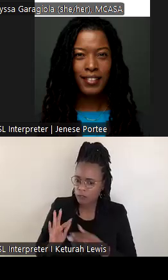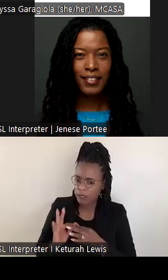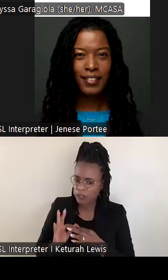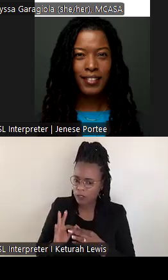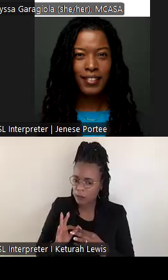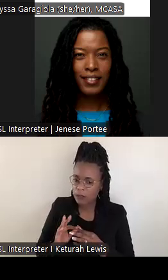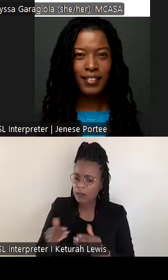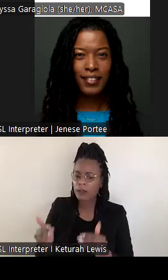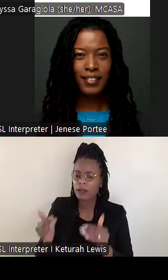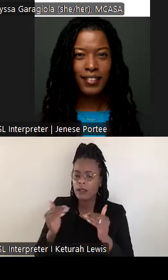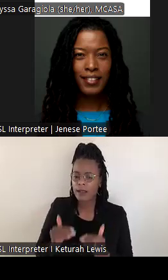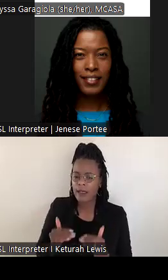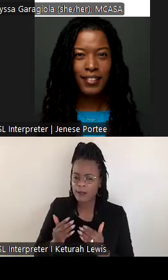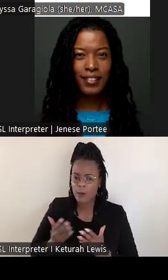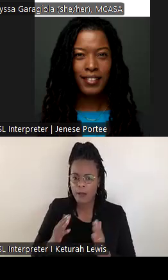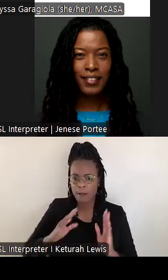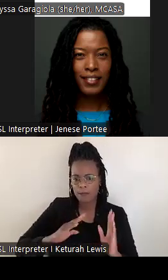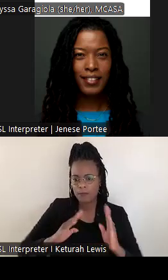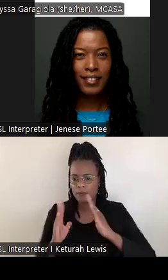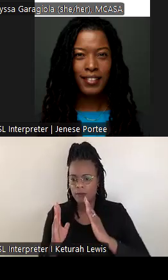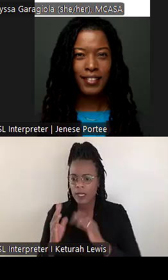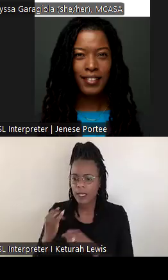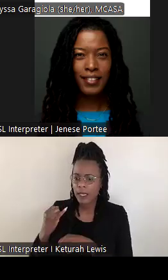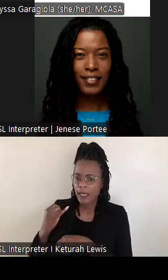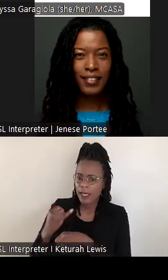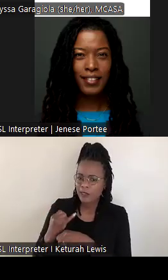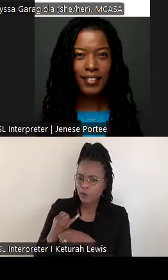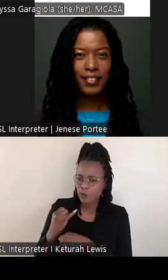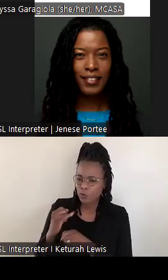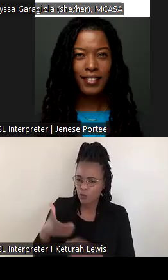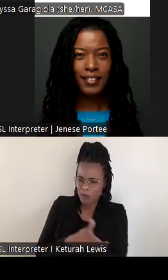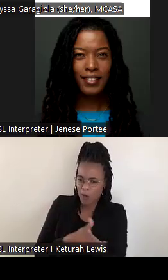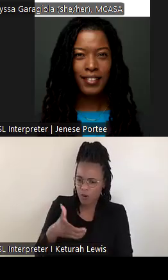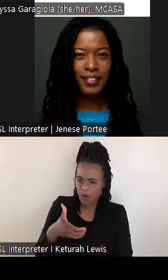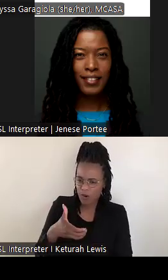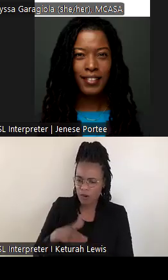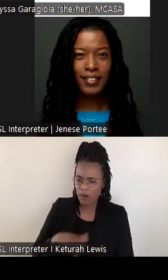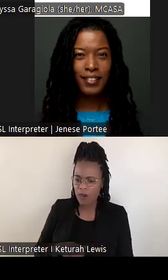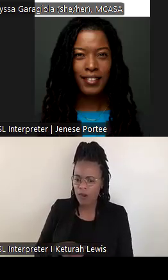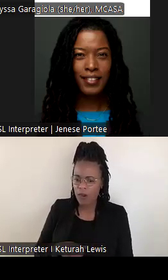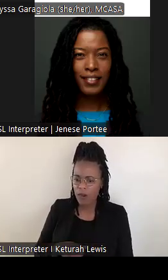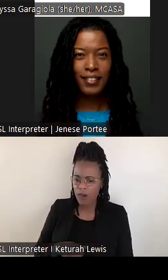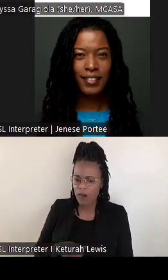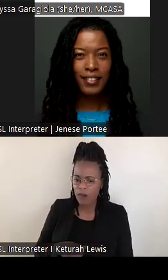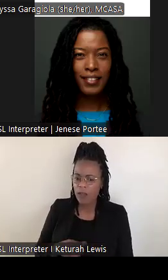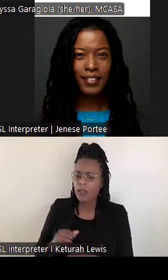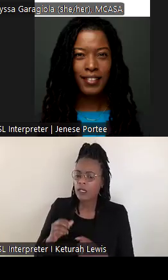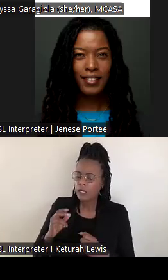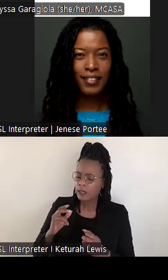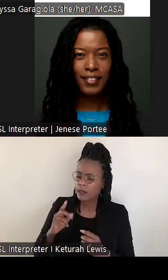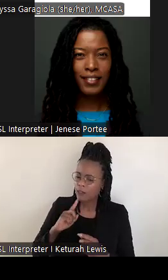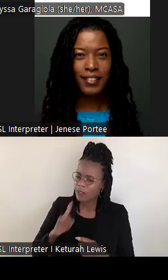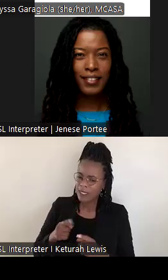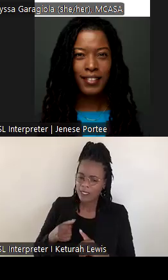element, but we want to look at how institutional power can impact survivors. So this is where you see systematic